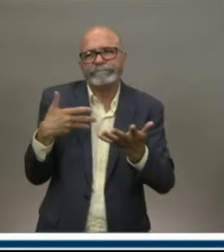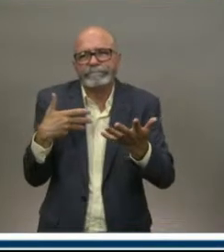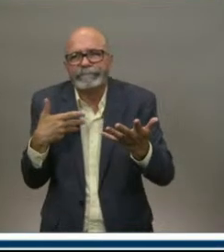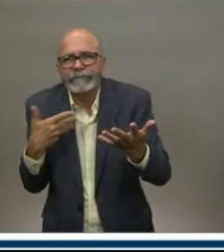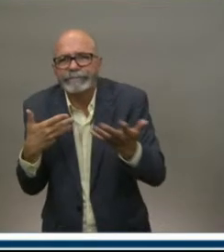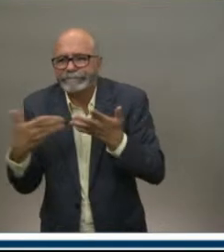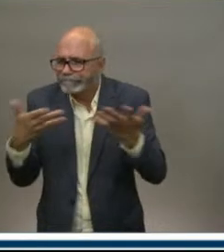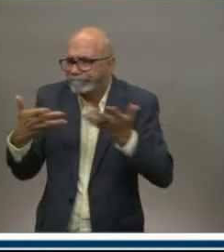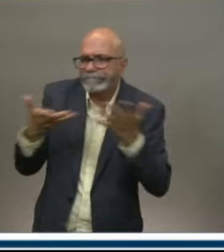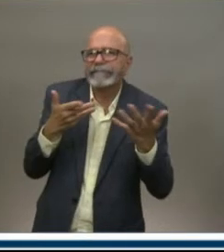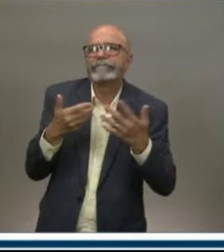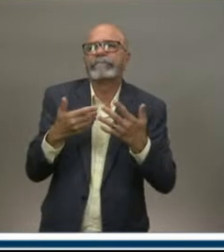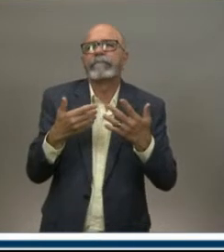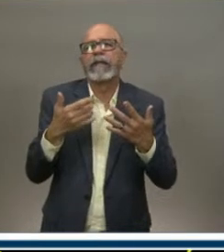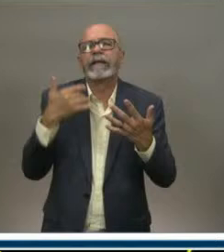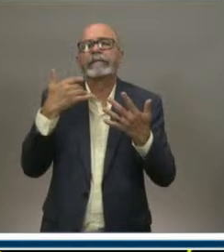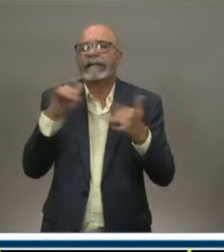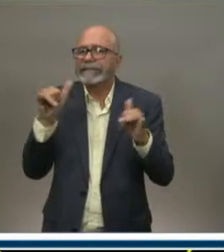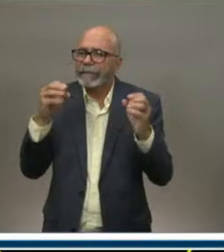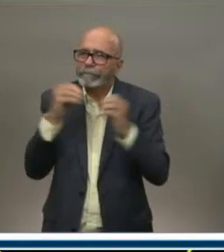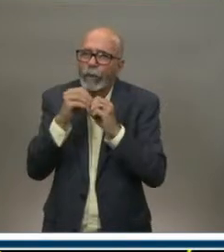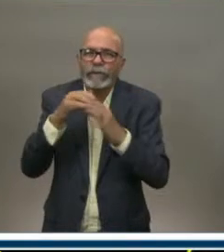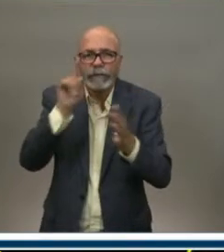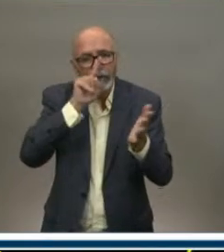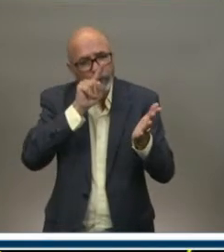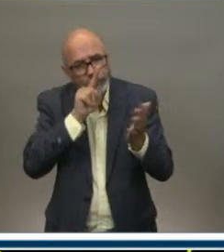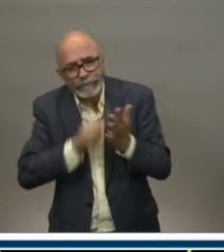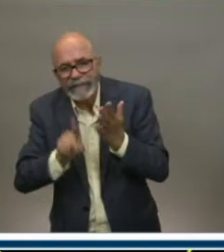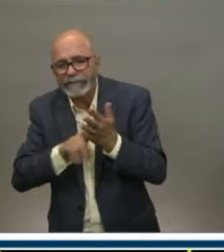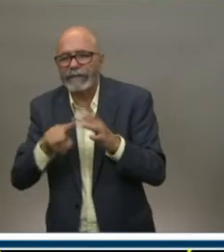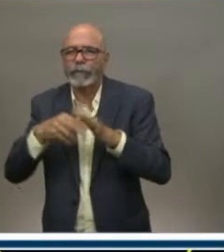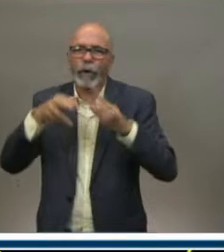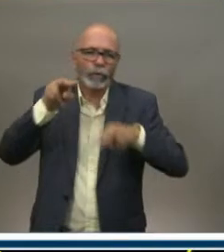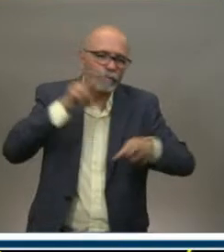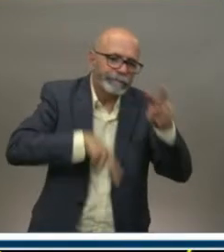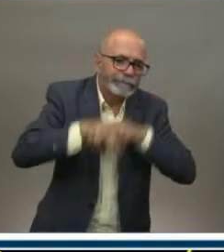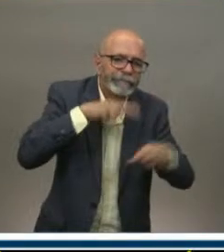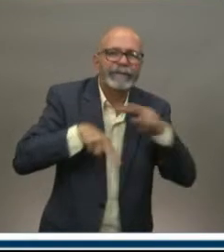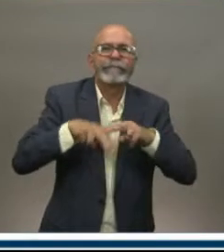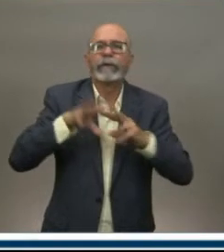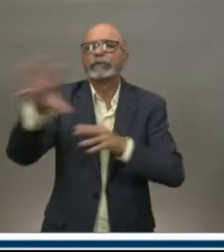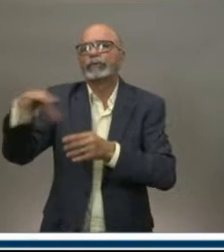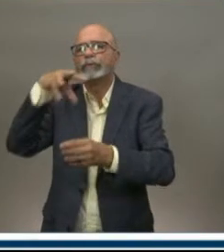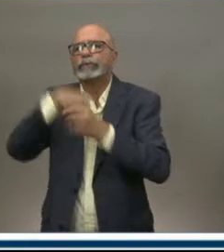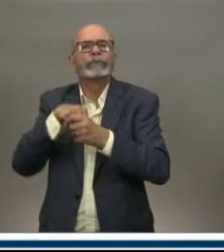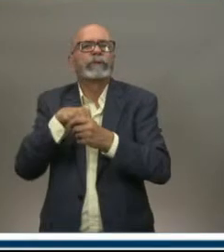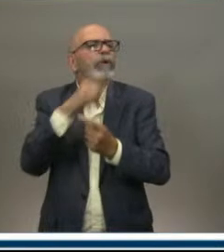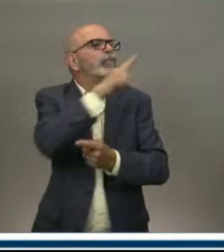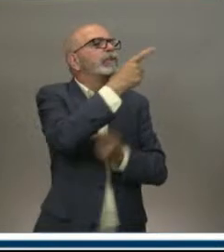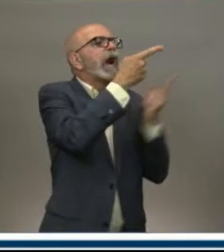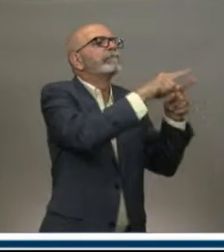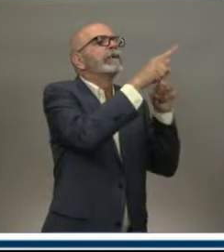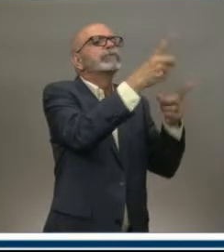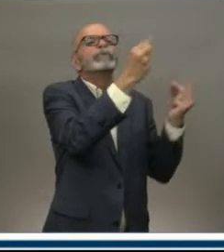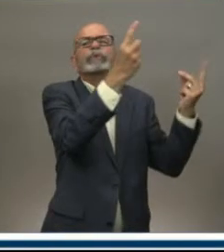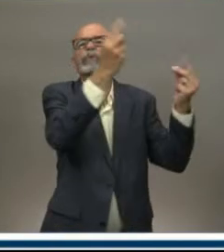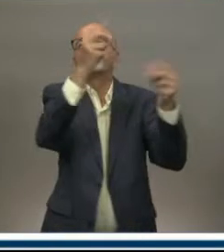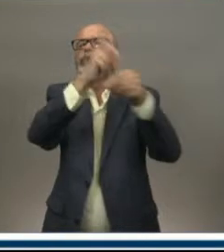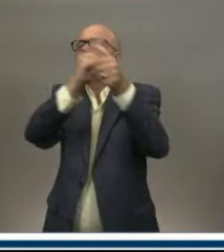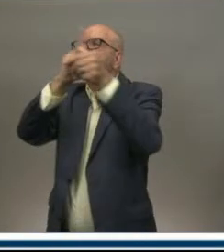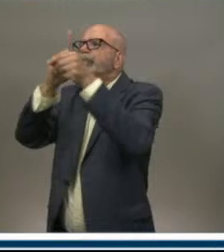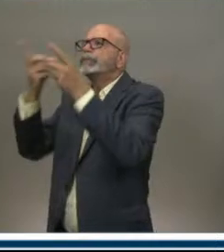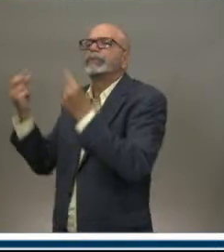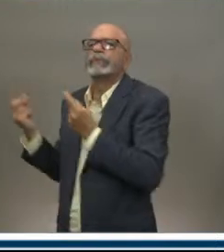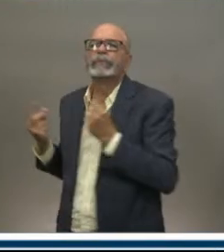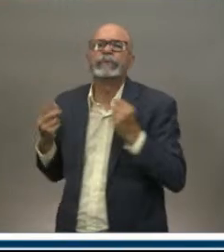anytime research and reviews are conducted, they often include jurisdictional scans to evaluate information that's available